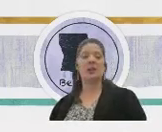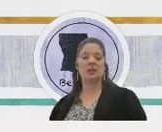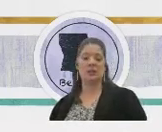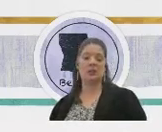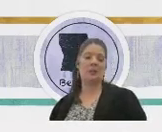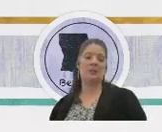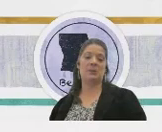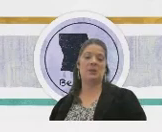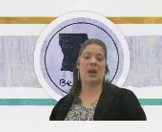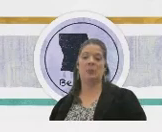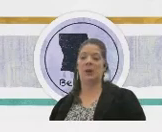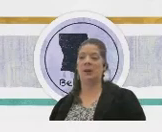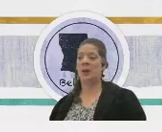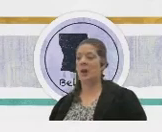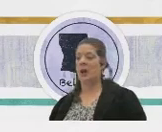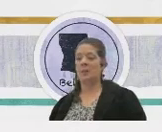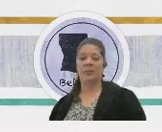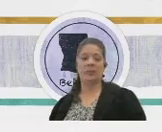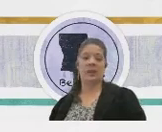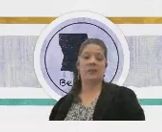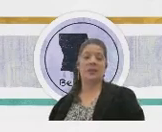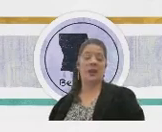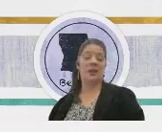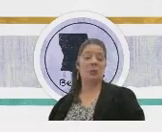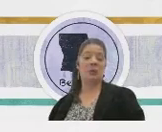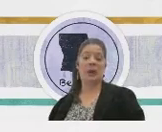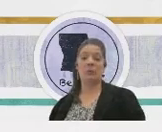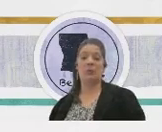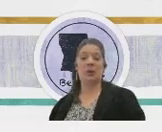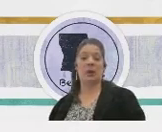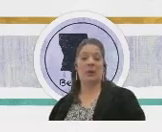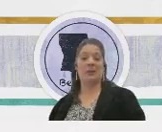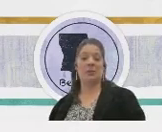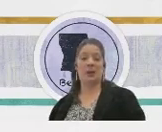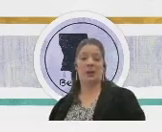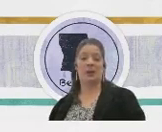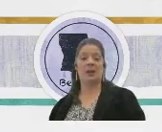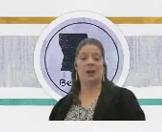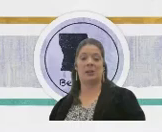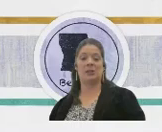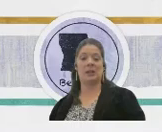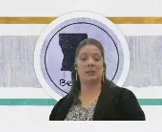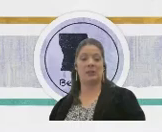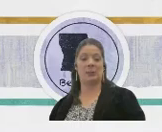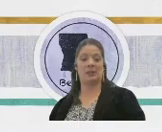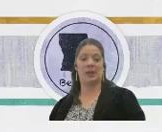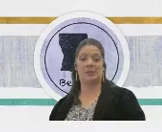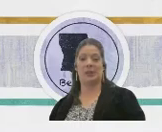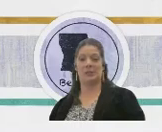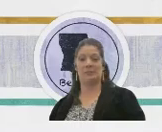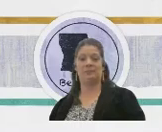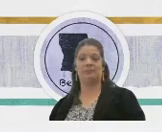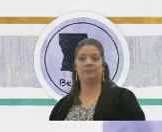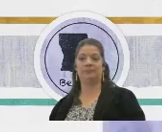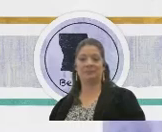to continue to type them in the chat. But for the sake of time, we'll go ahead and move on and I'll pass it to my colleague, Ashley Townsend for Betsy